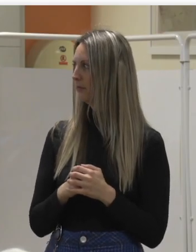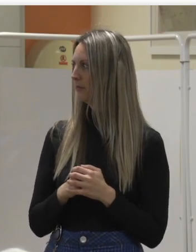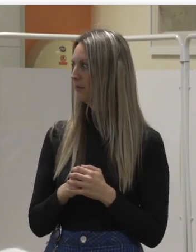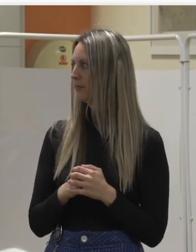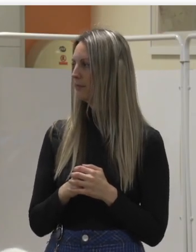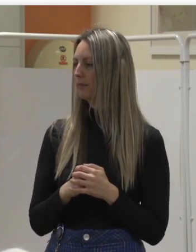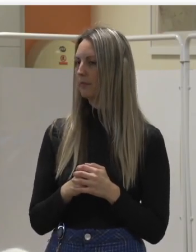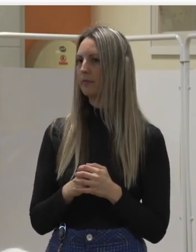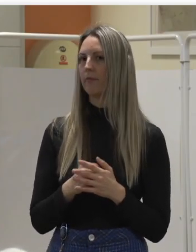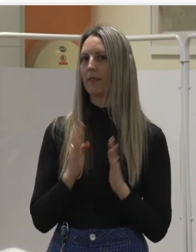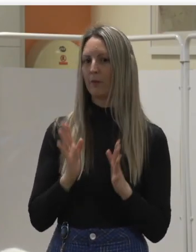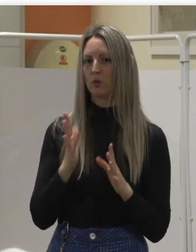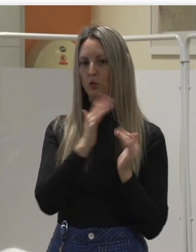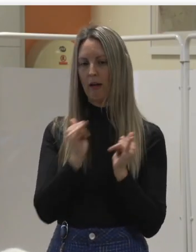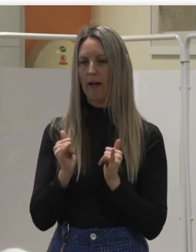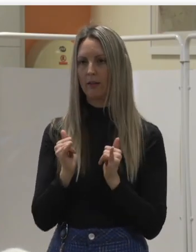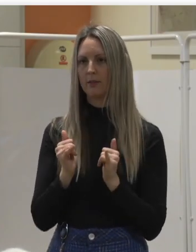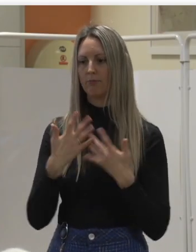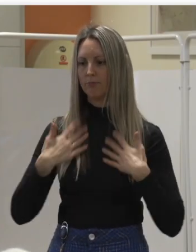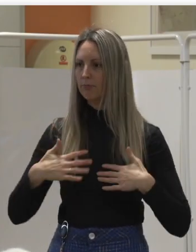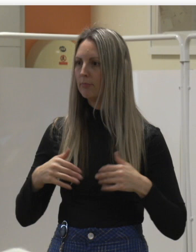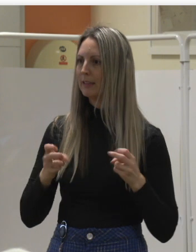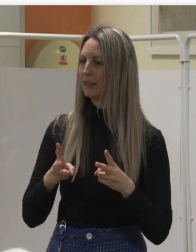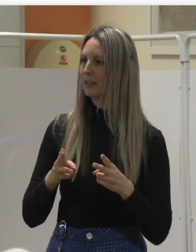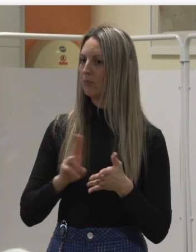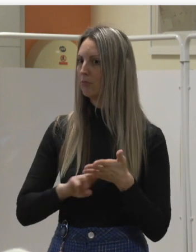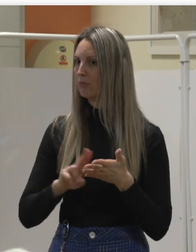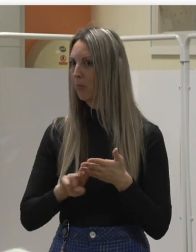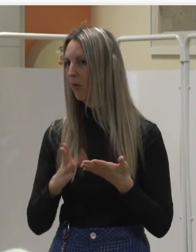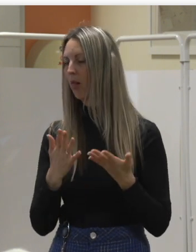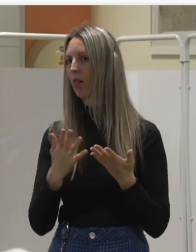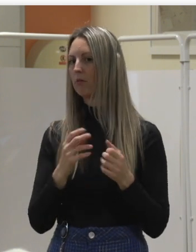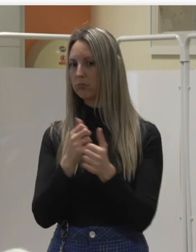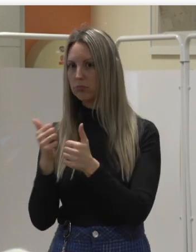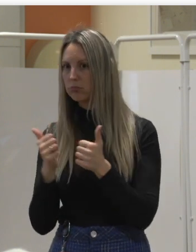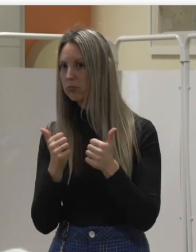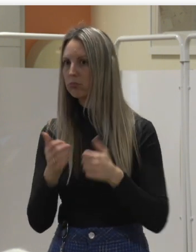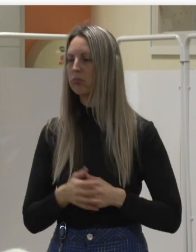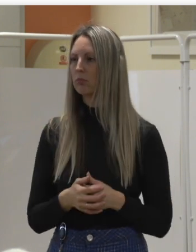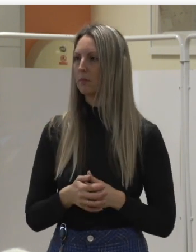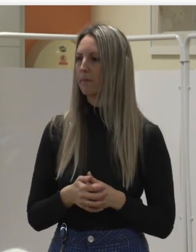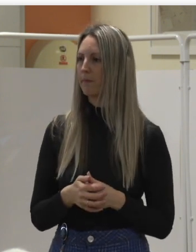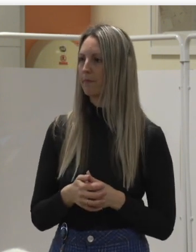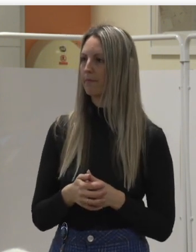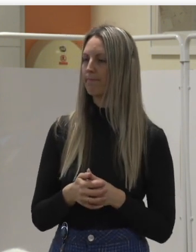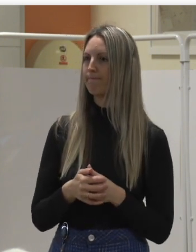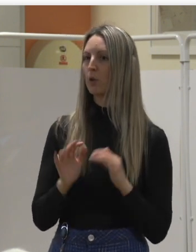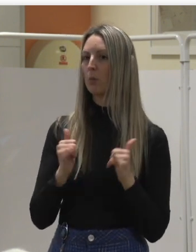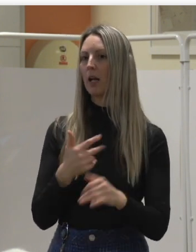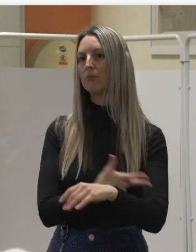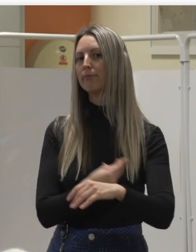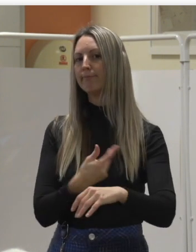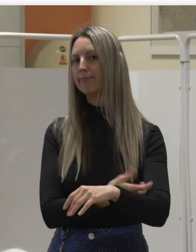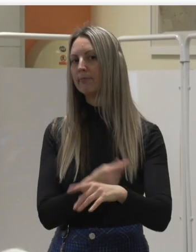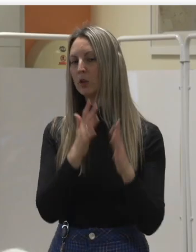perfectly okay, and there's nothing abnormal with those systems to explain these symptoms. We run a few blood tests as well to make